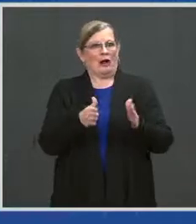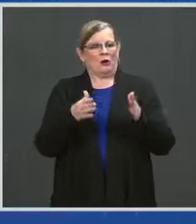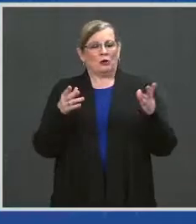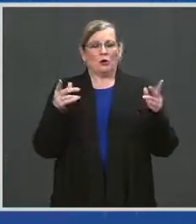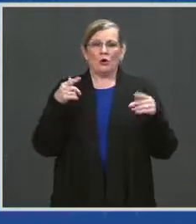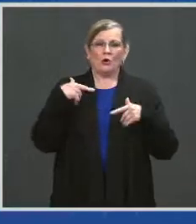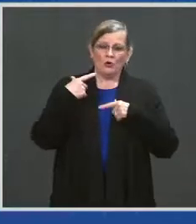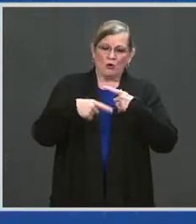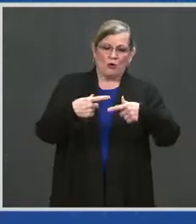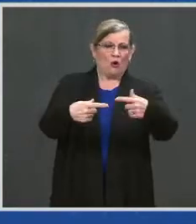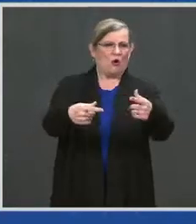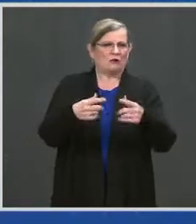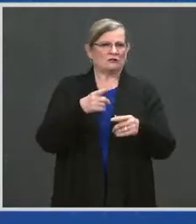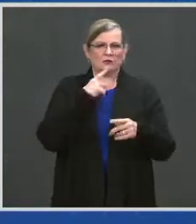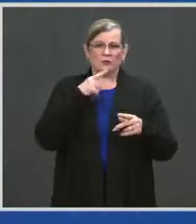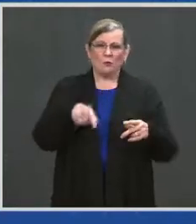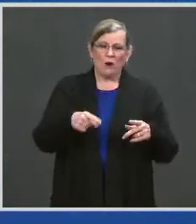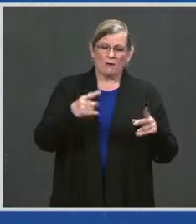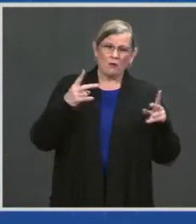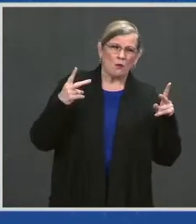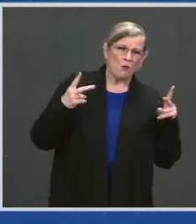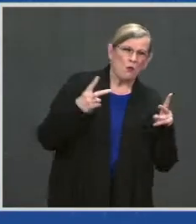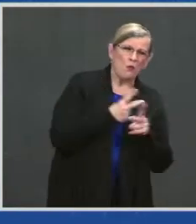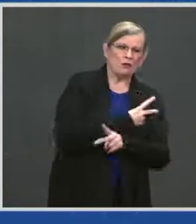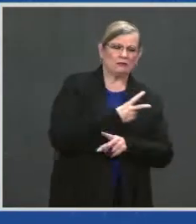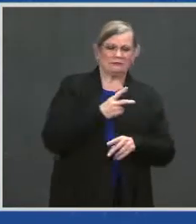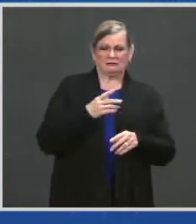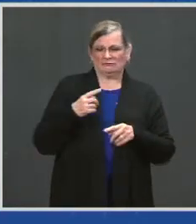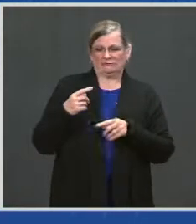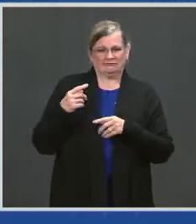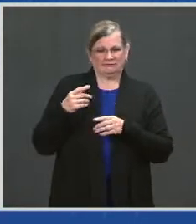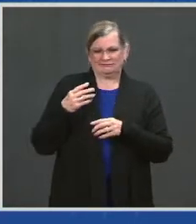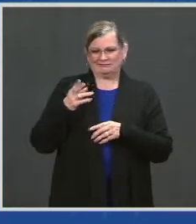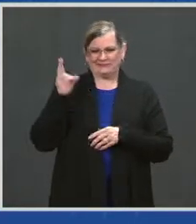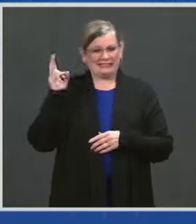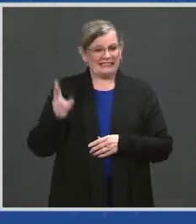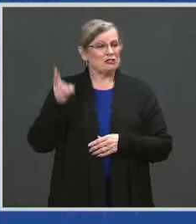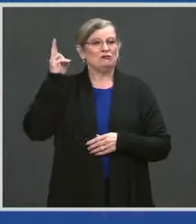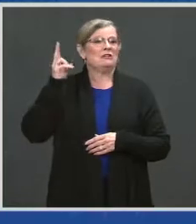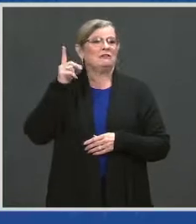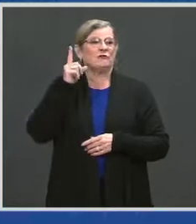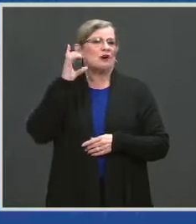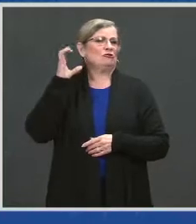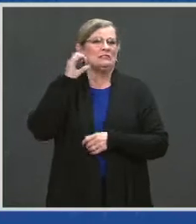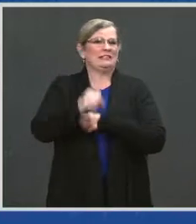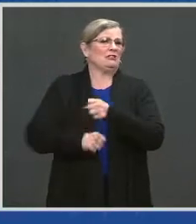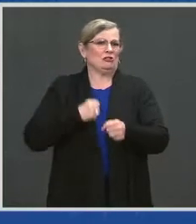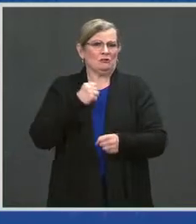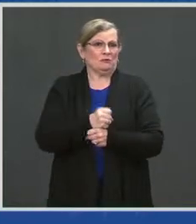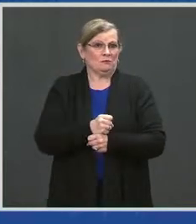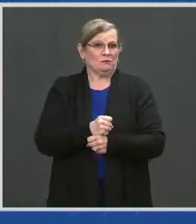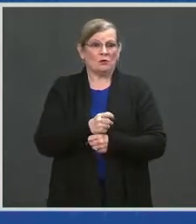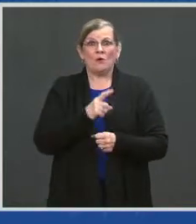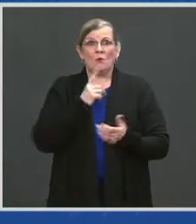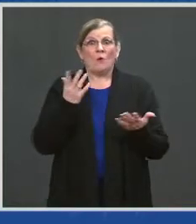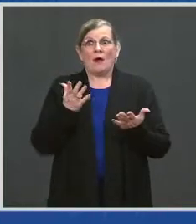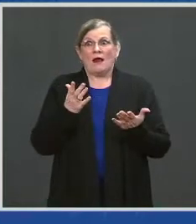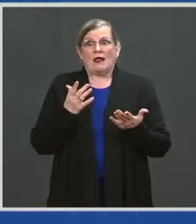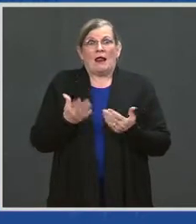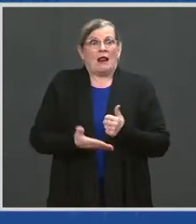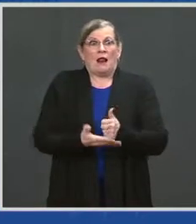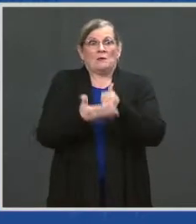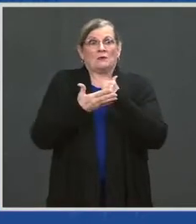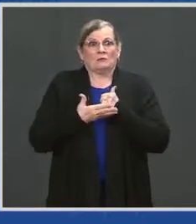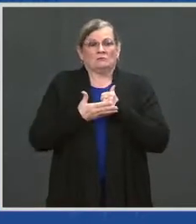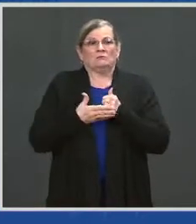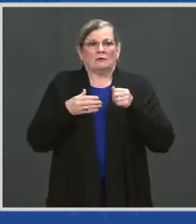my message to the American people is this: help is here, opportunity is coming, and at long last